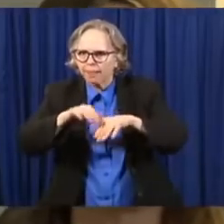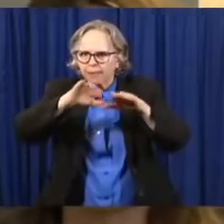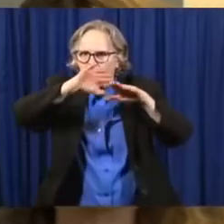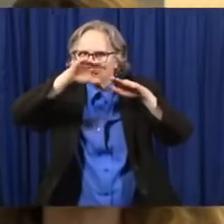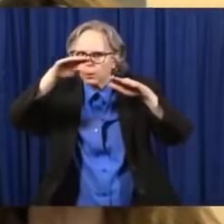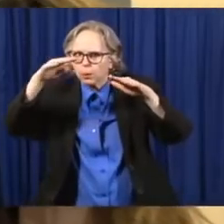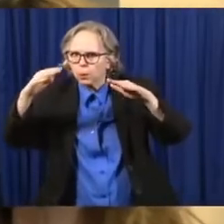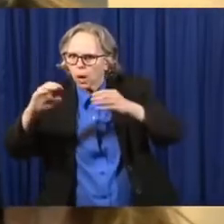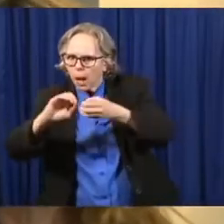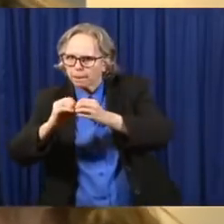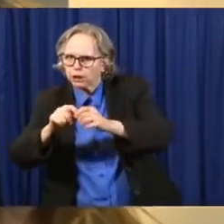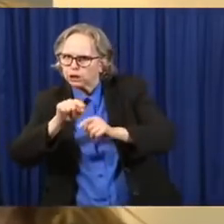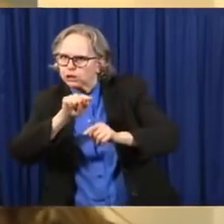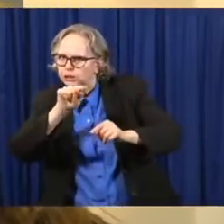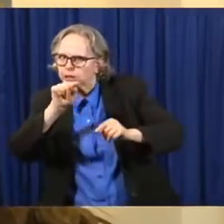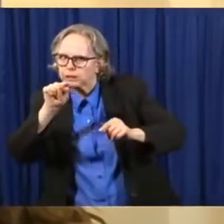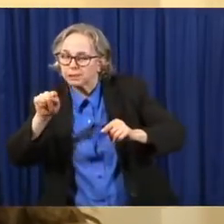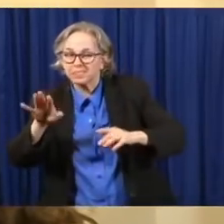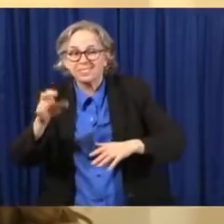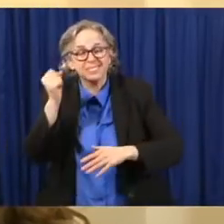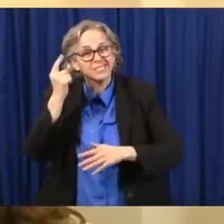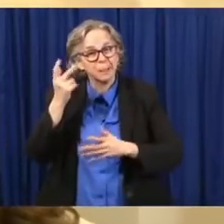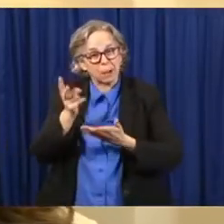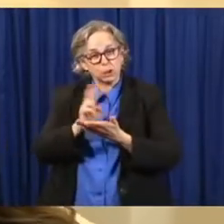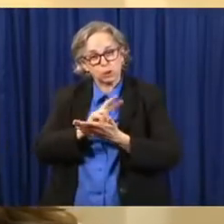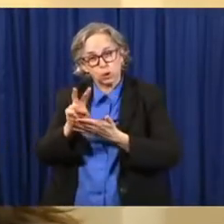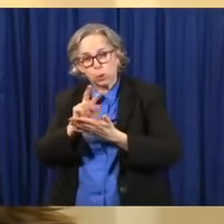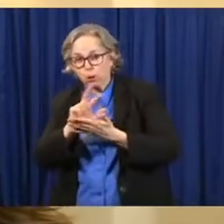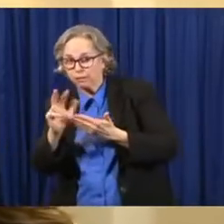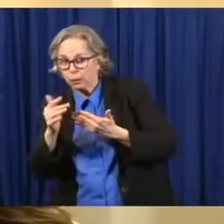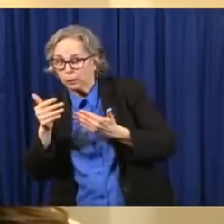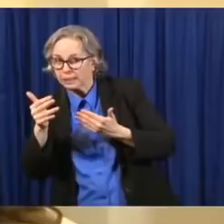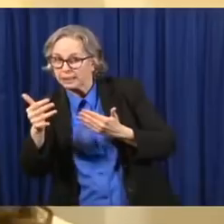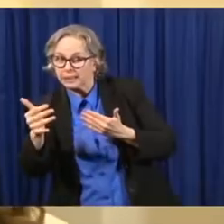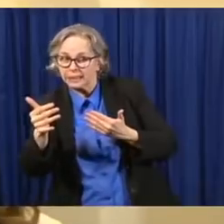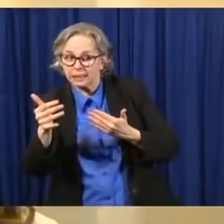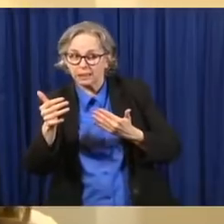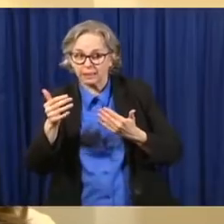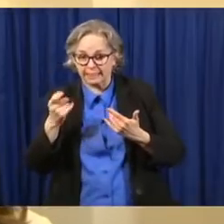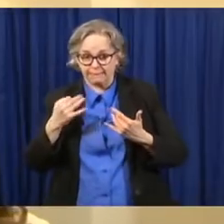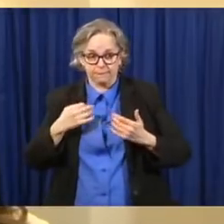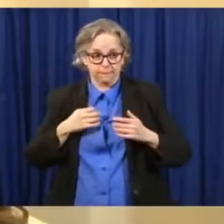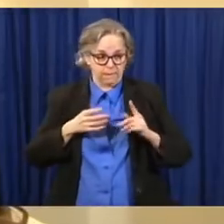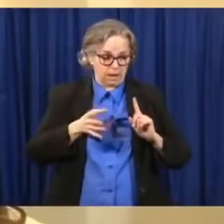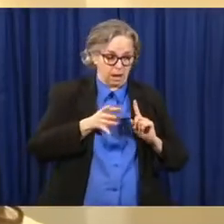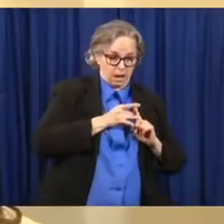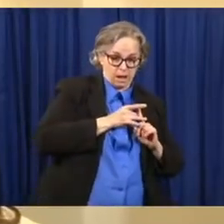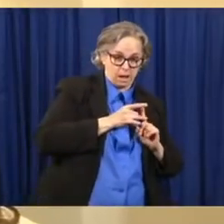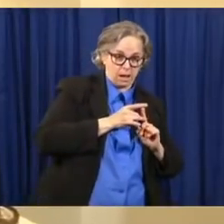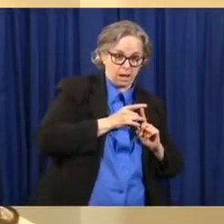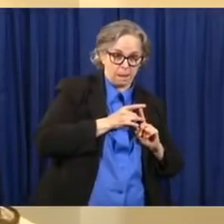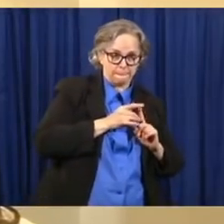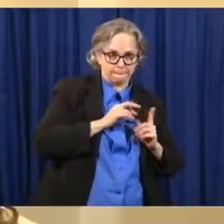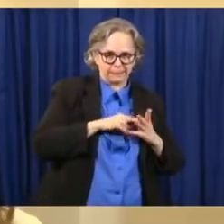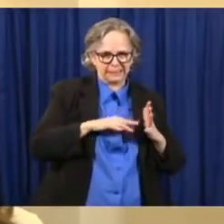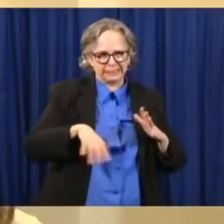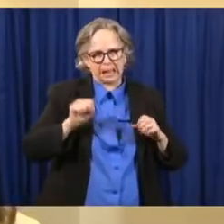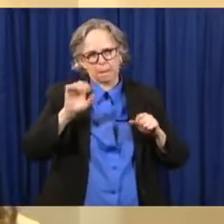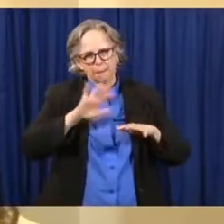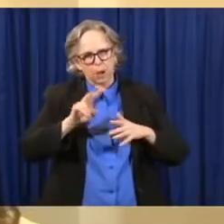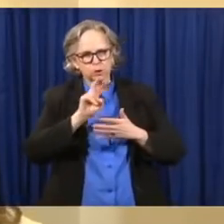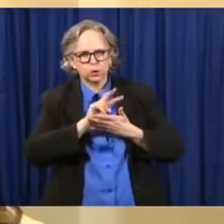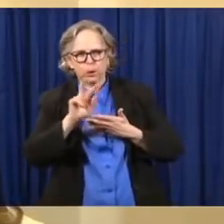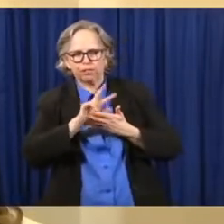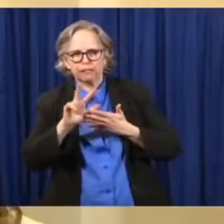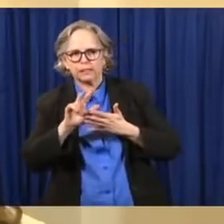weeks, because it takes about 2 weeks to see from someone getting infected to seeing that they actually have the infection. And